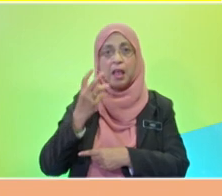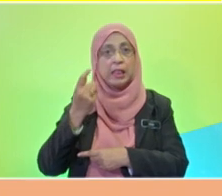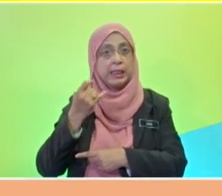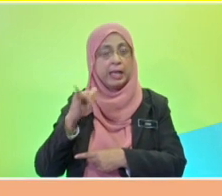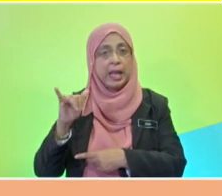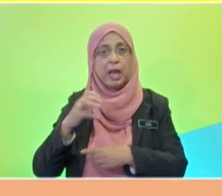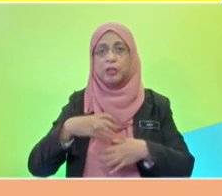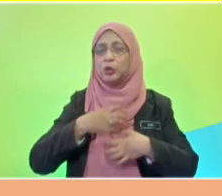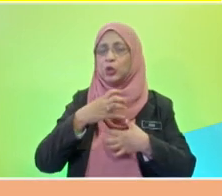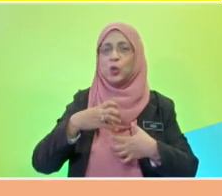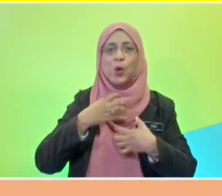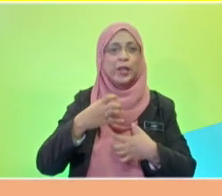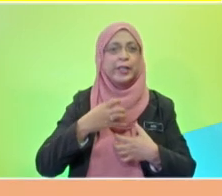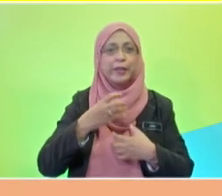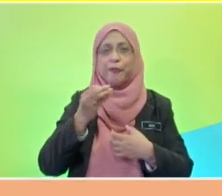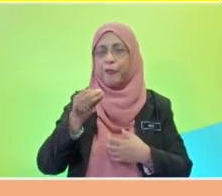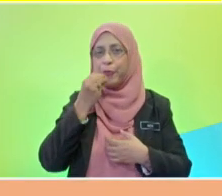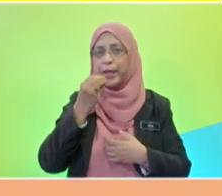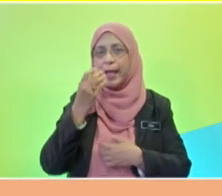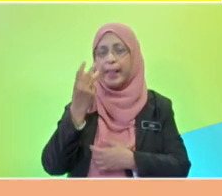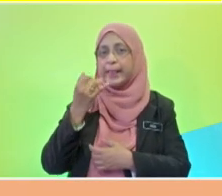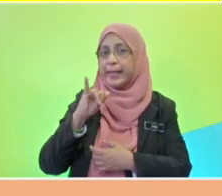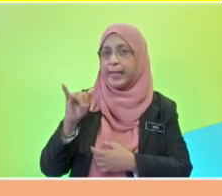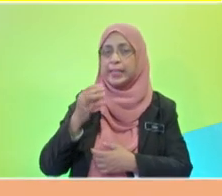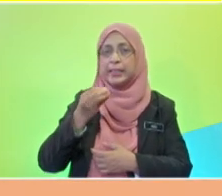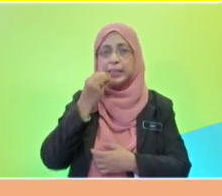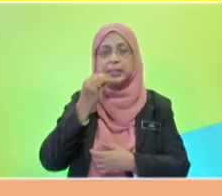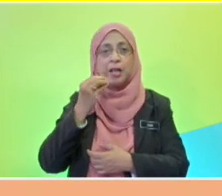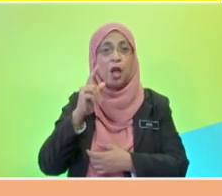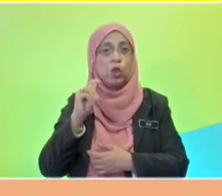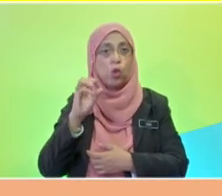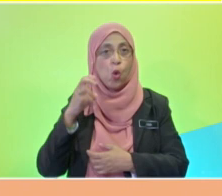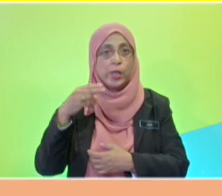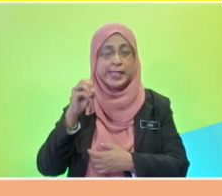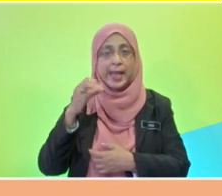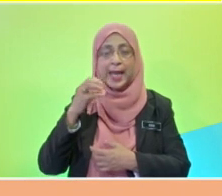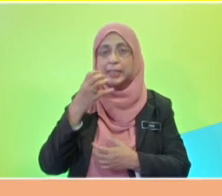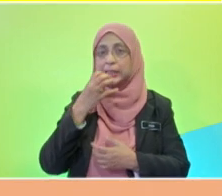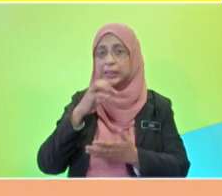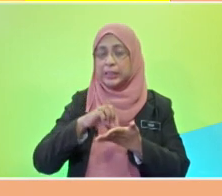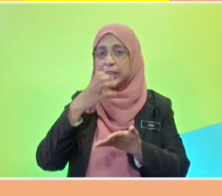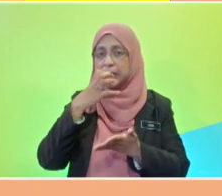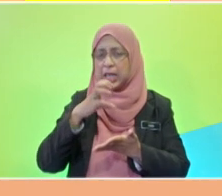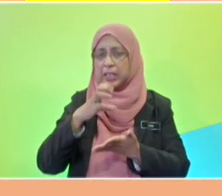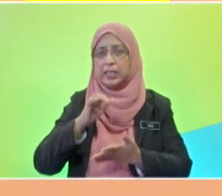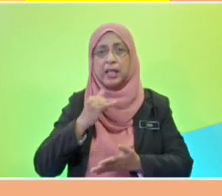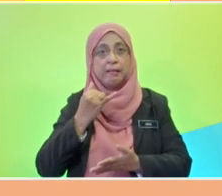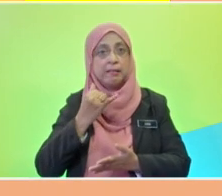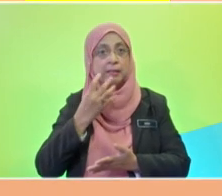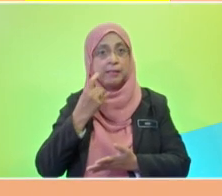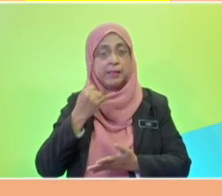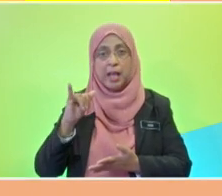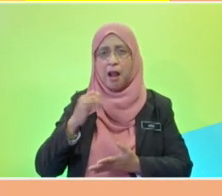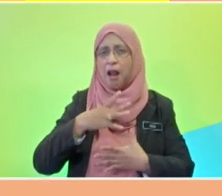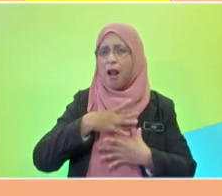food. They eat thosai and chicken curry too. They like mom's cooking.